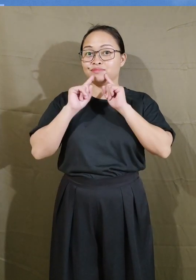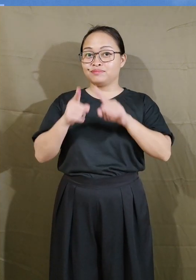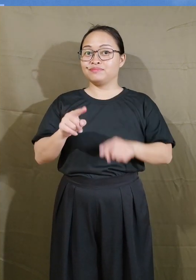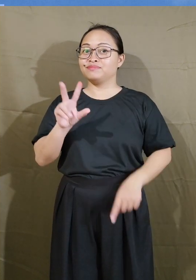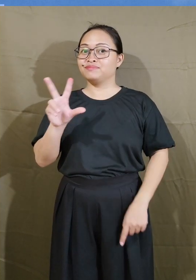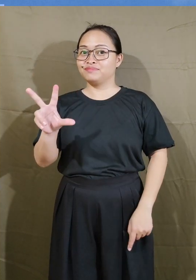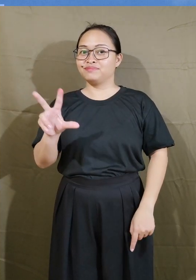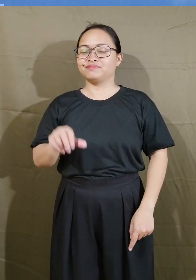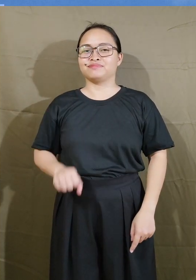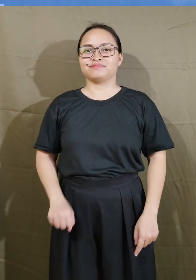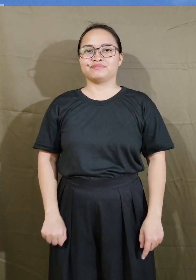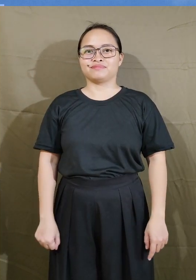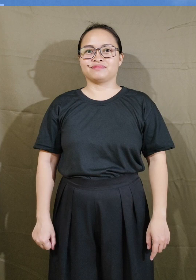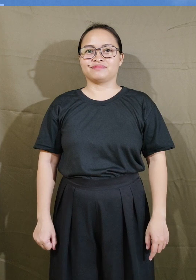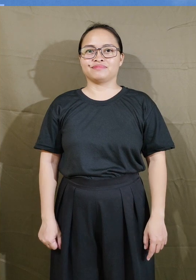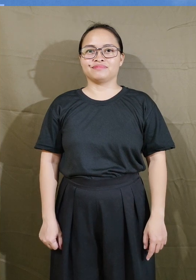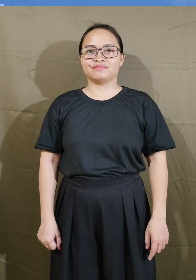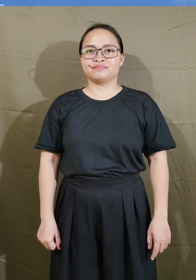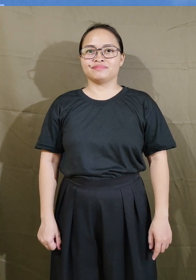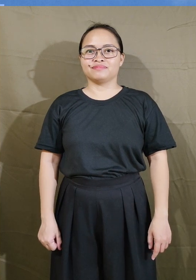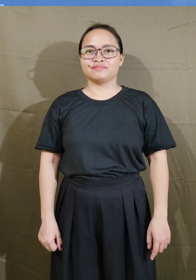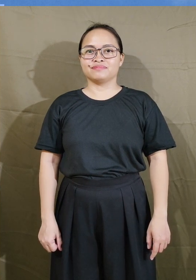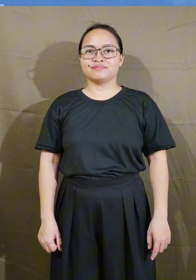We get 3.